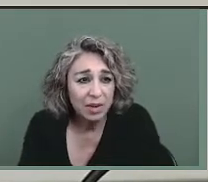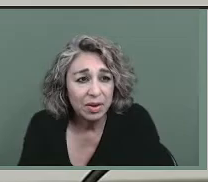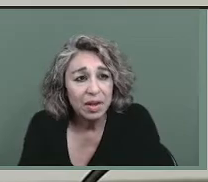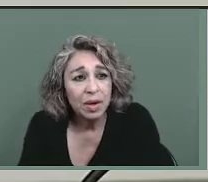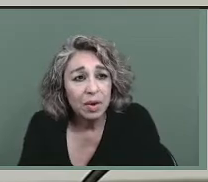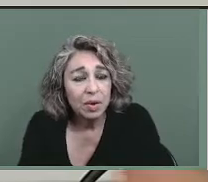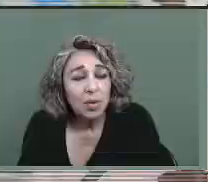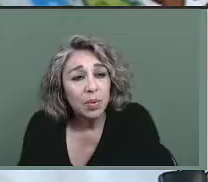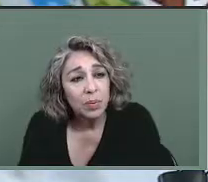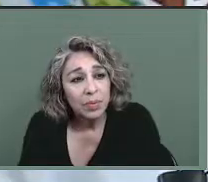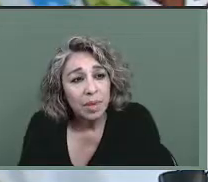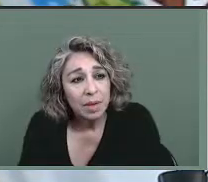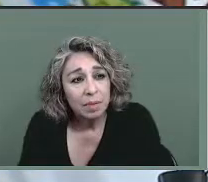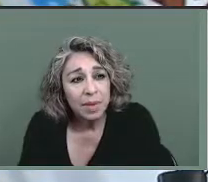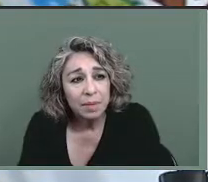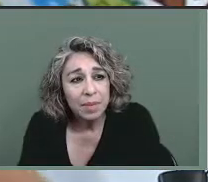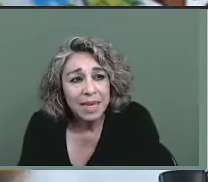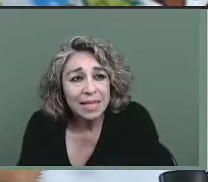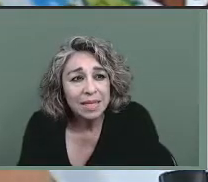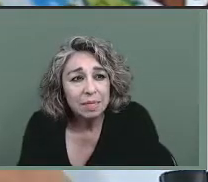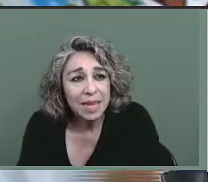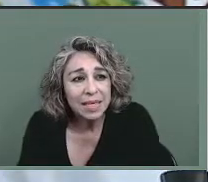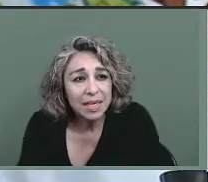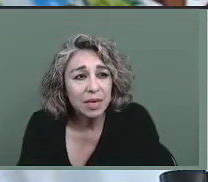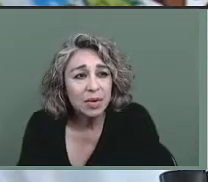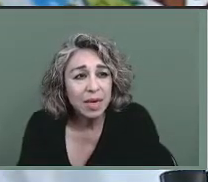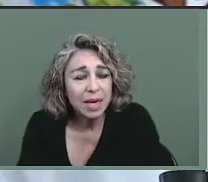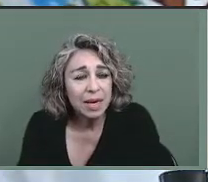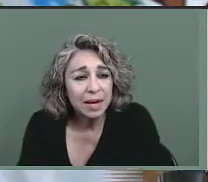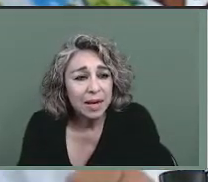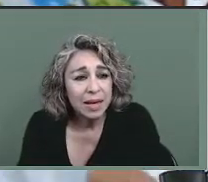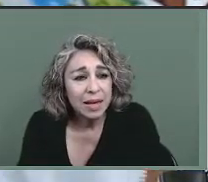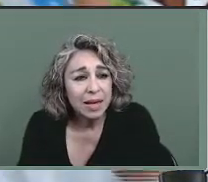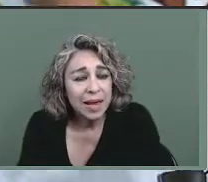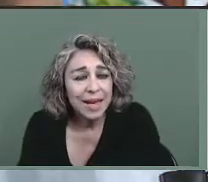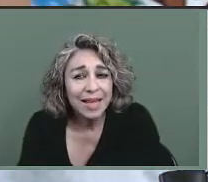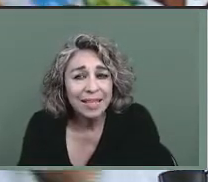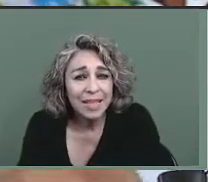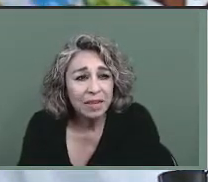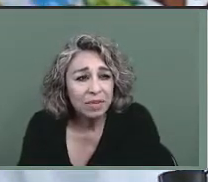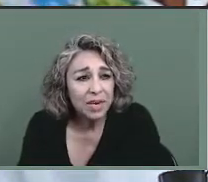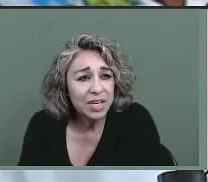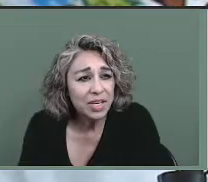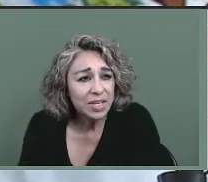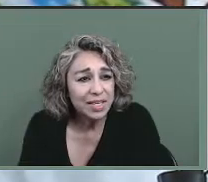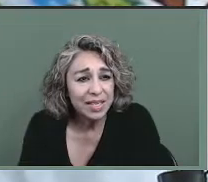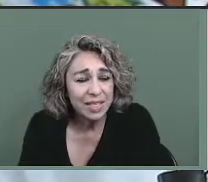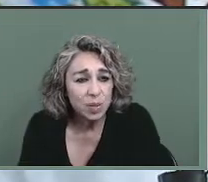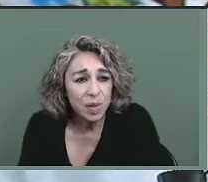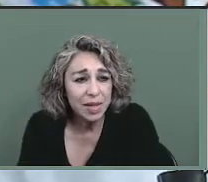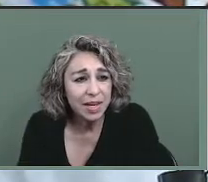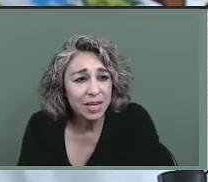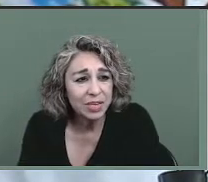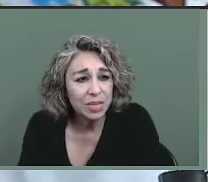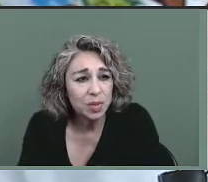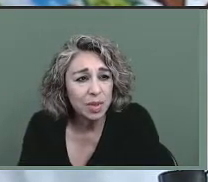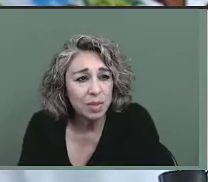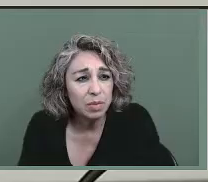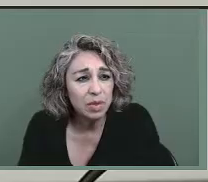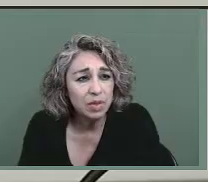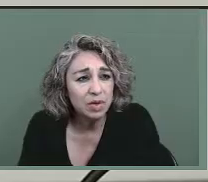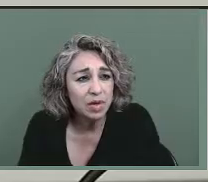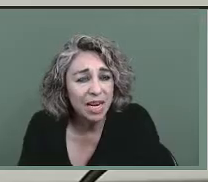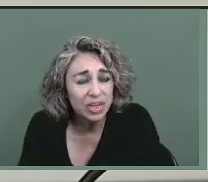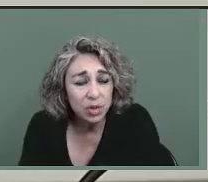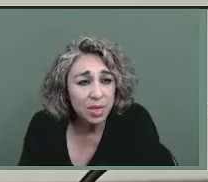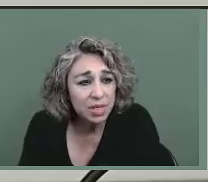now. But because in Mexico, it has a lot of riches. It's one of the countries with the